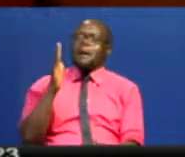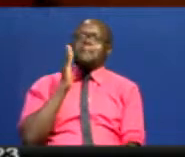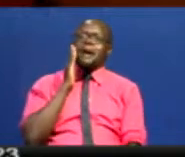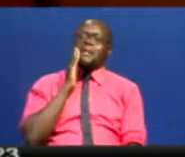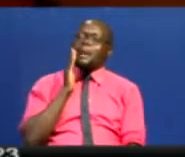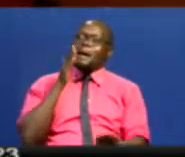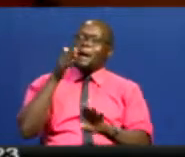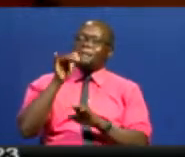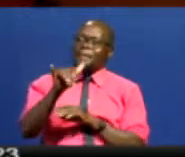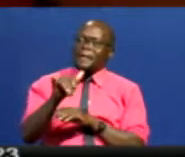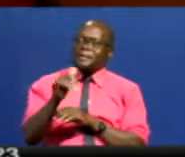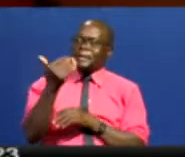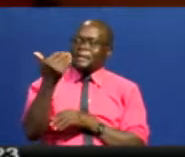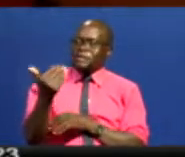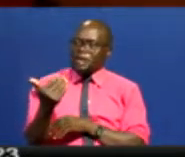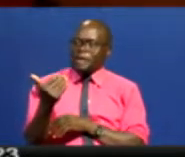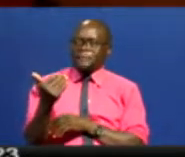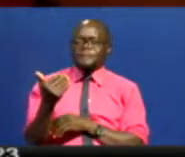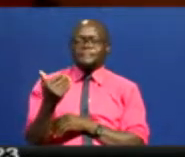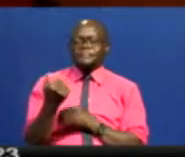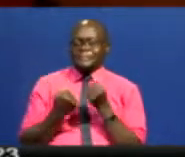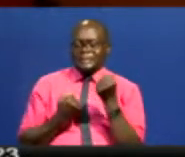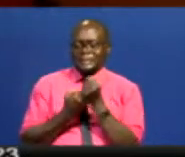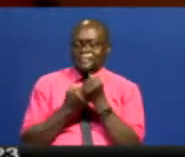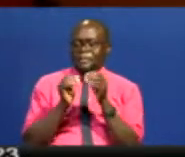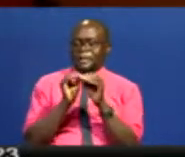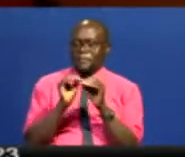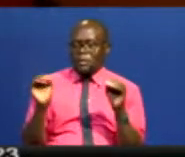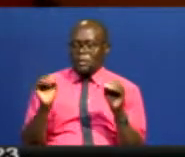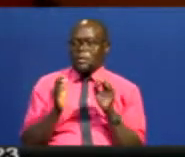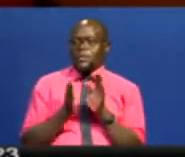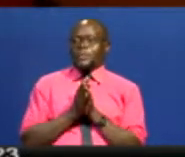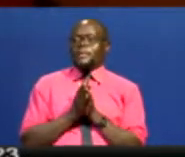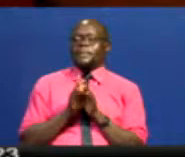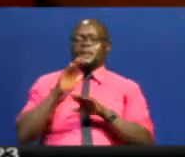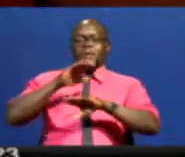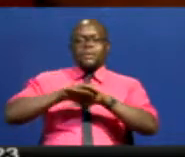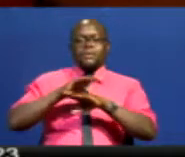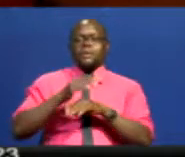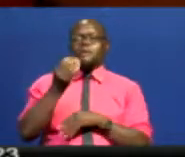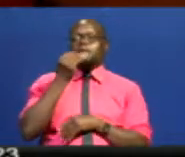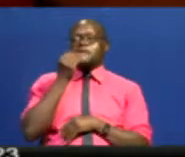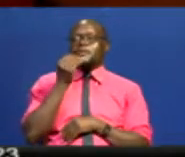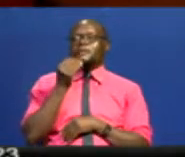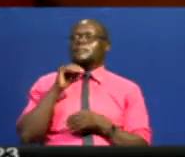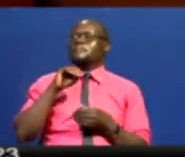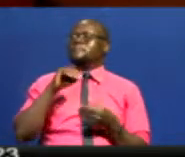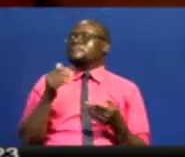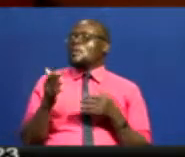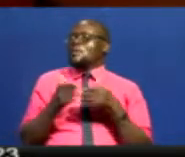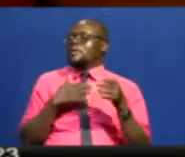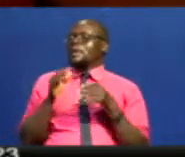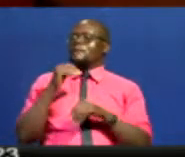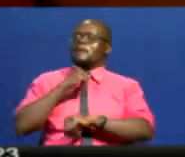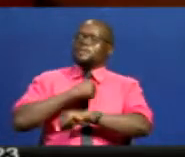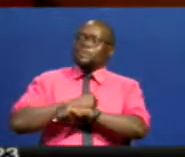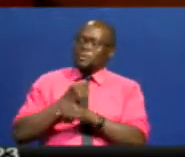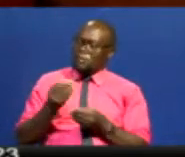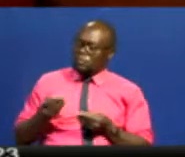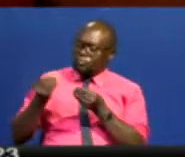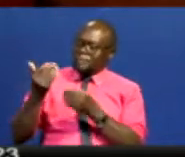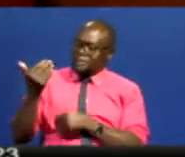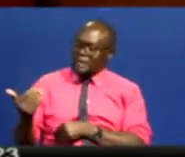thereafter, the child is not supported with nutritious food, then whichever school you take that